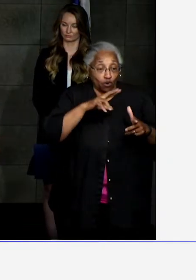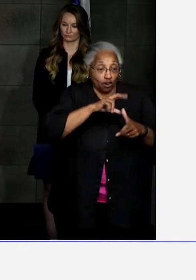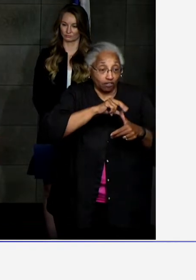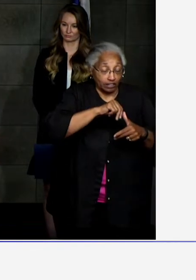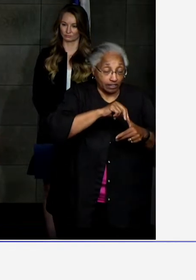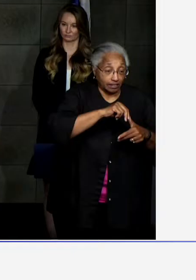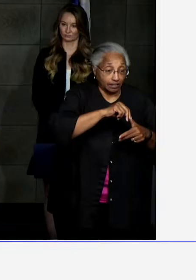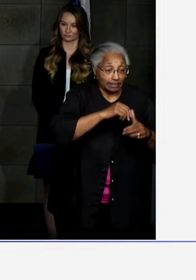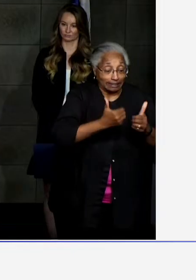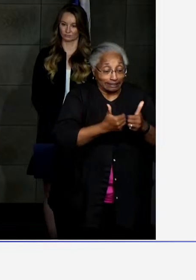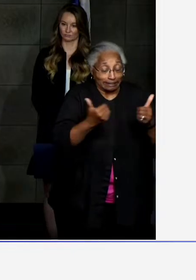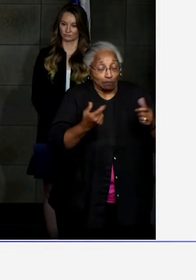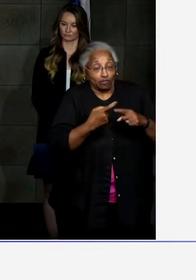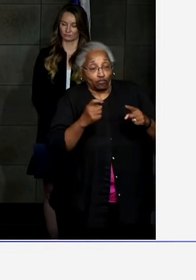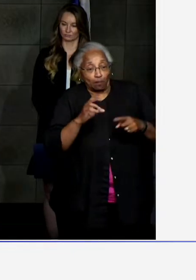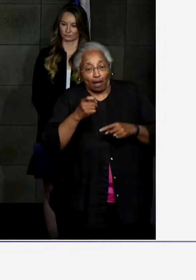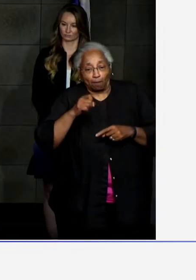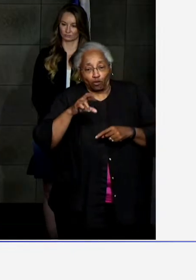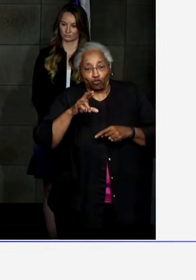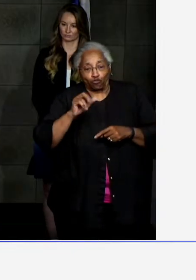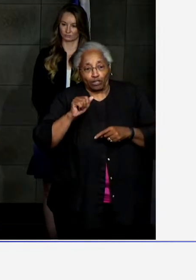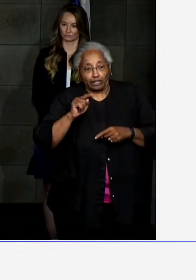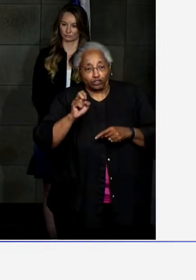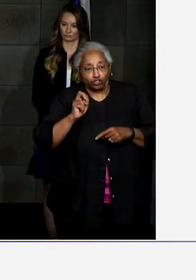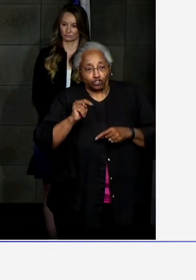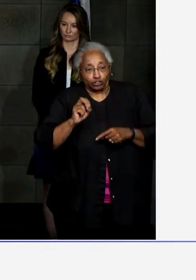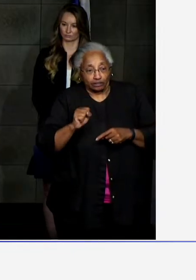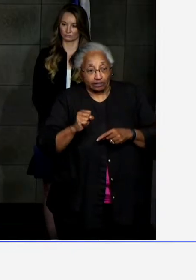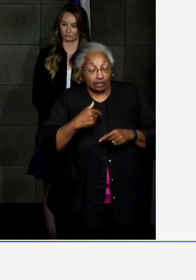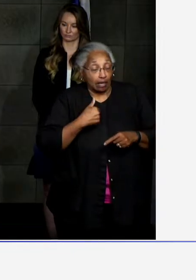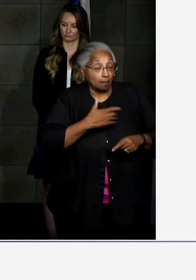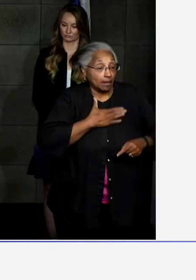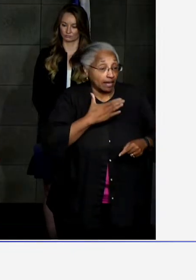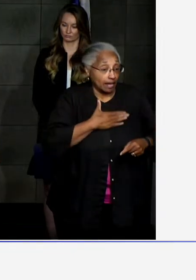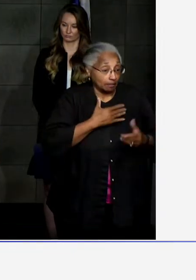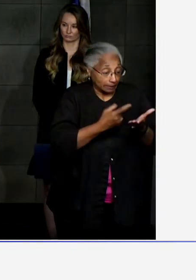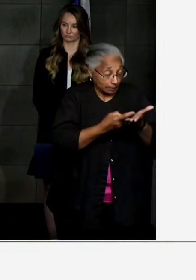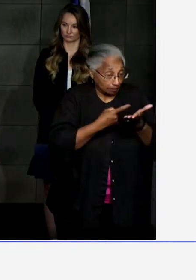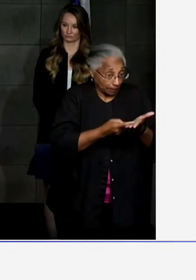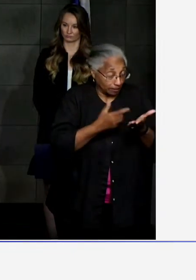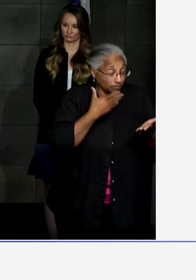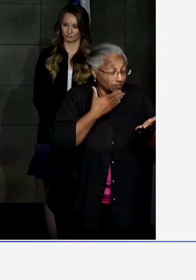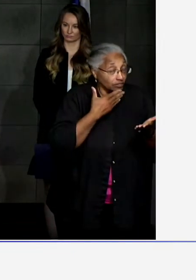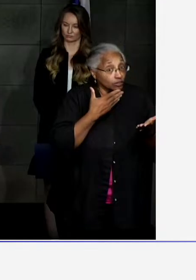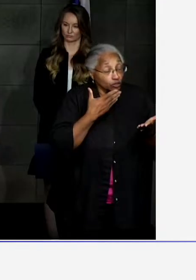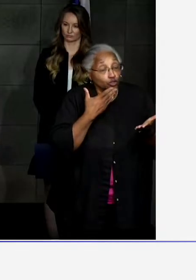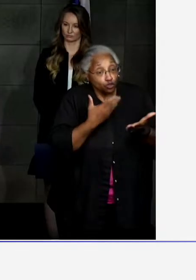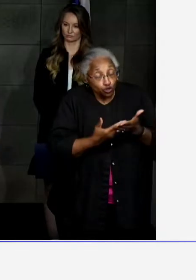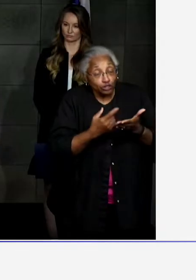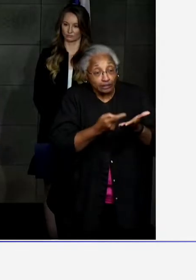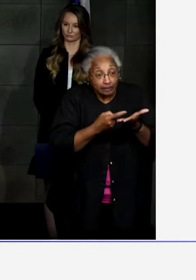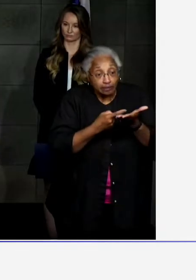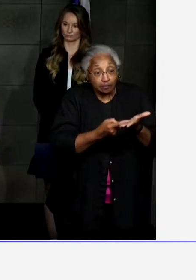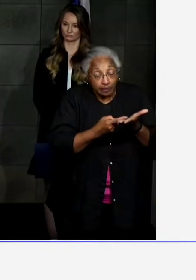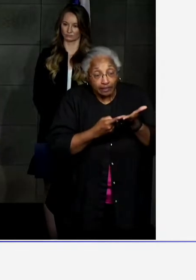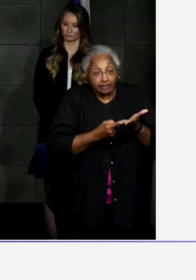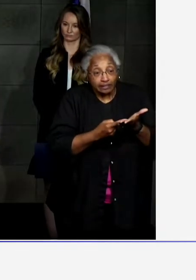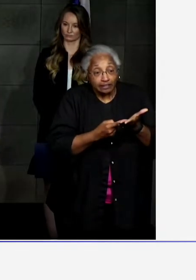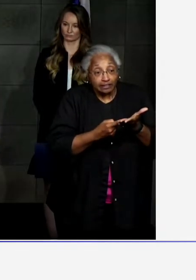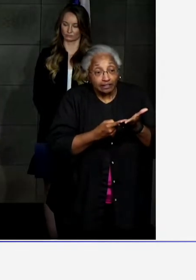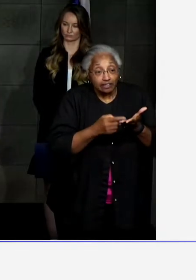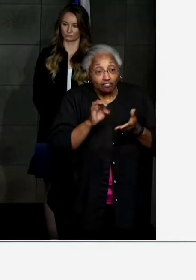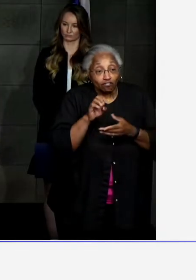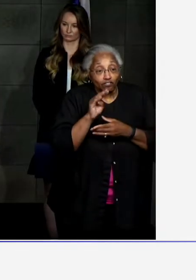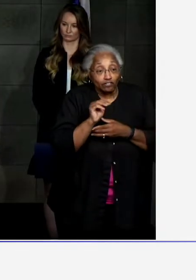from operational, but honestly, I'm glad that there's debate, healthy debate going on about what FEMA should look like, where